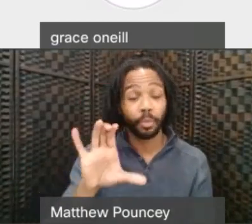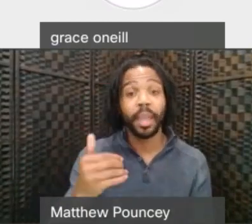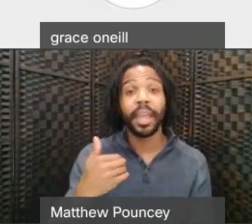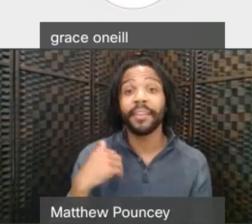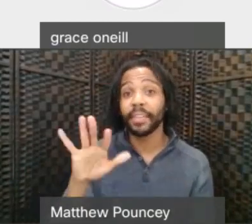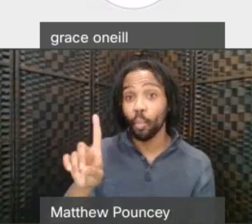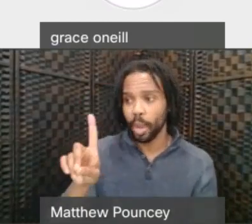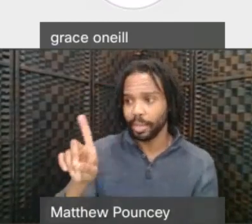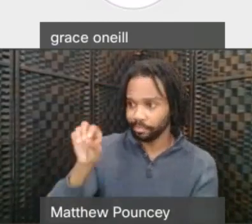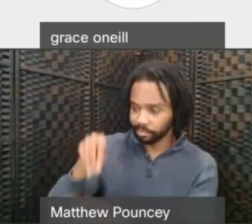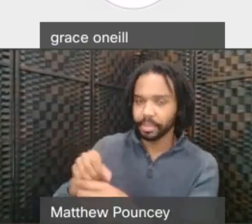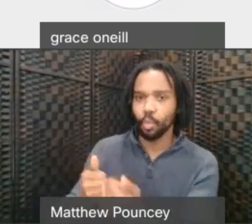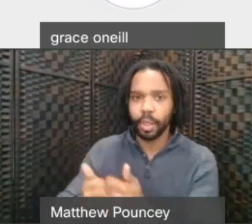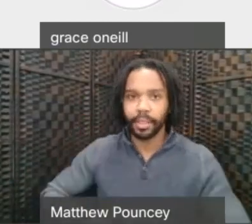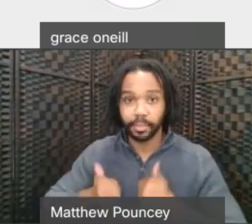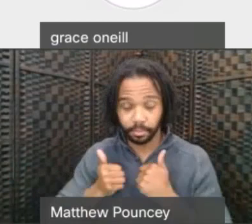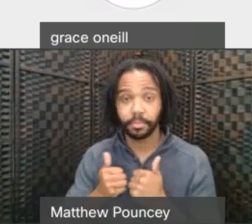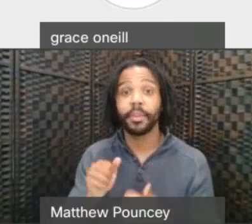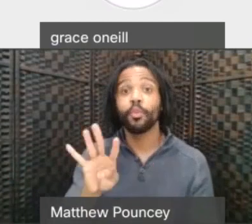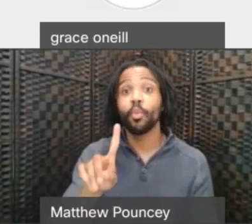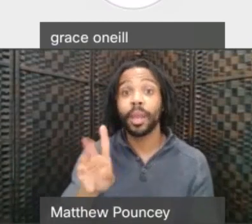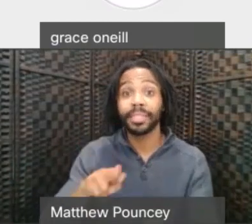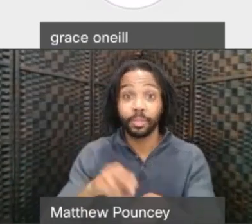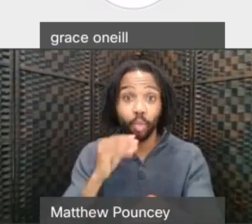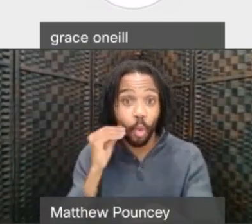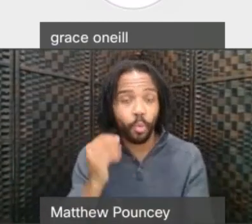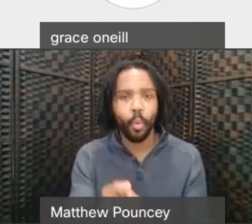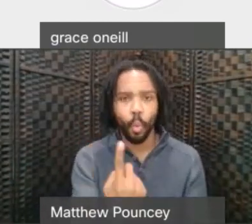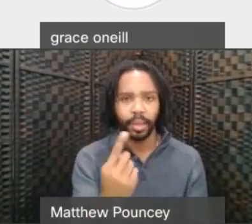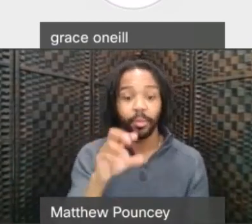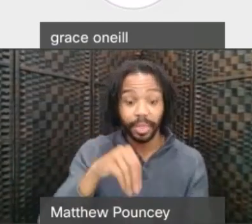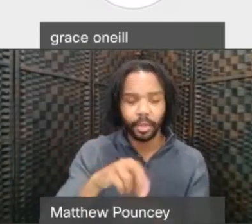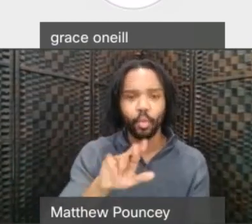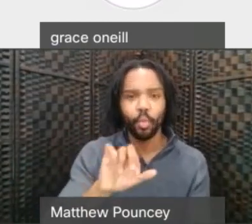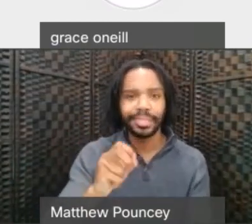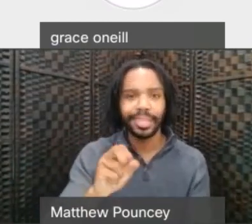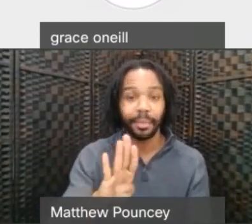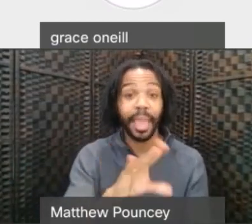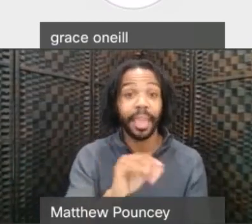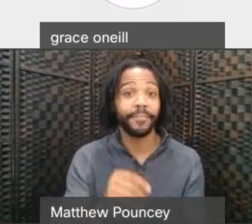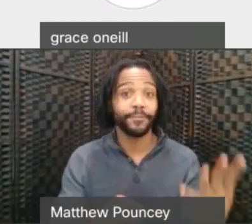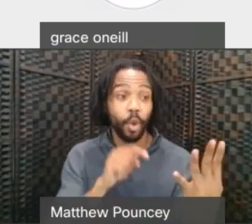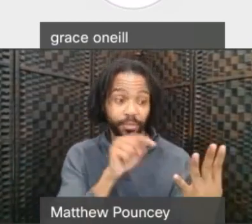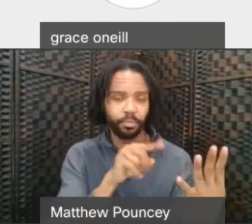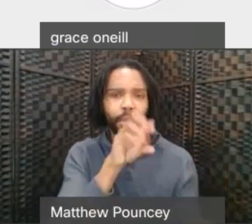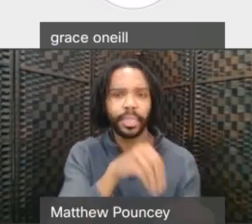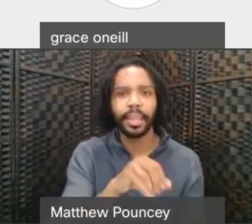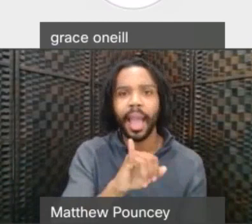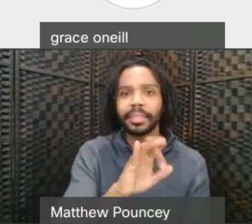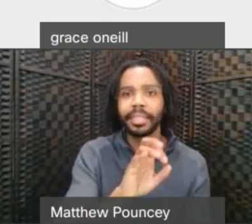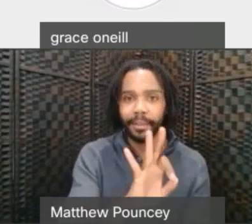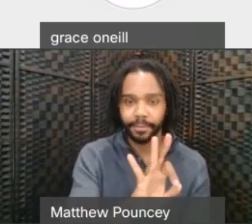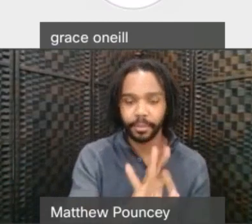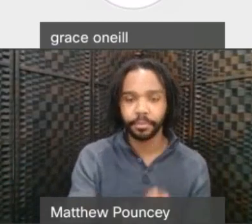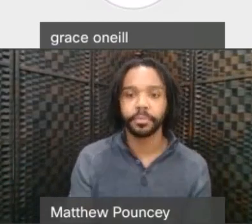natural homes, 1 person in residential habilitation, and 4 people in NICF.